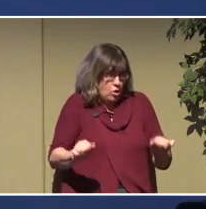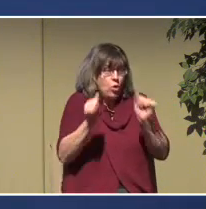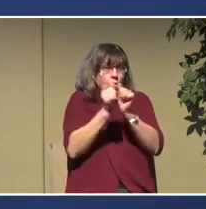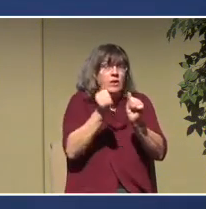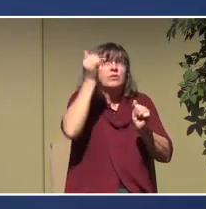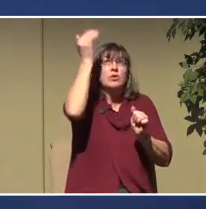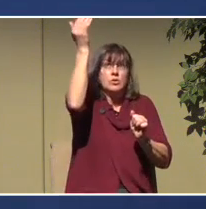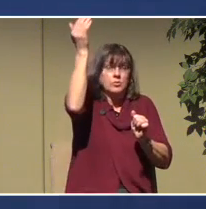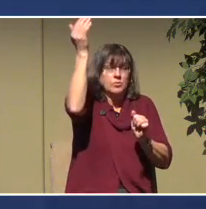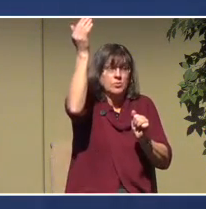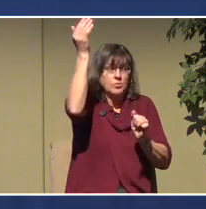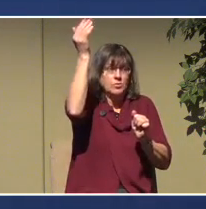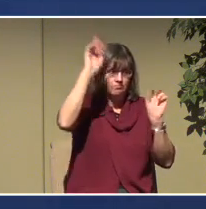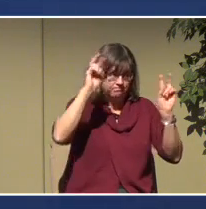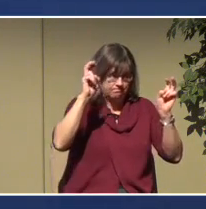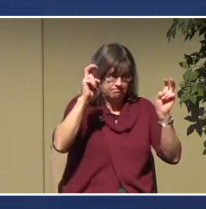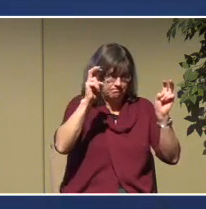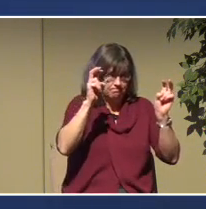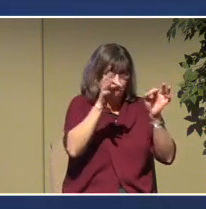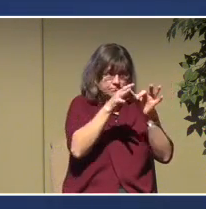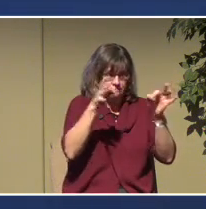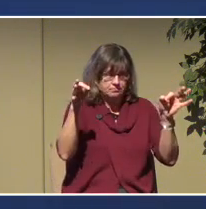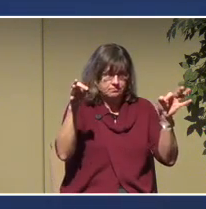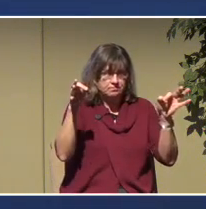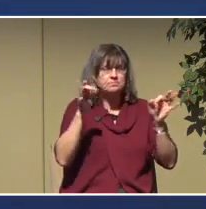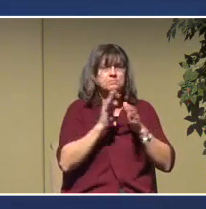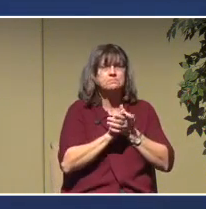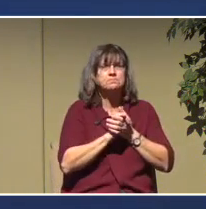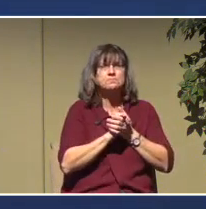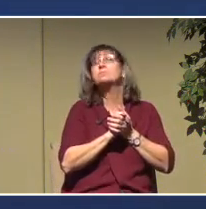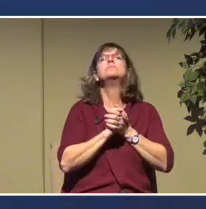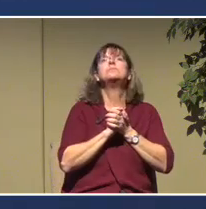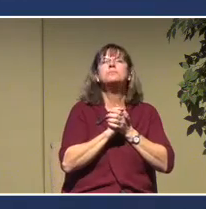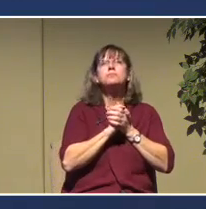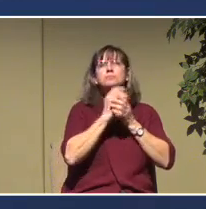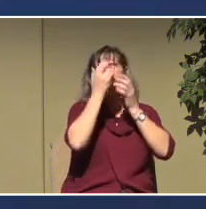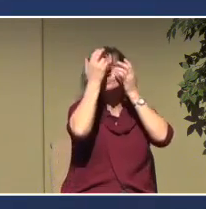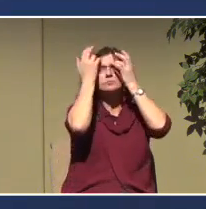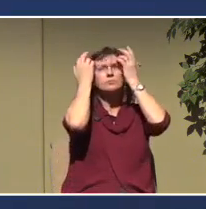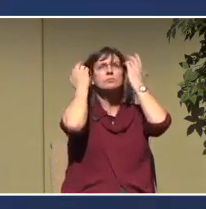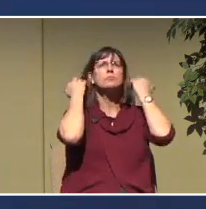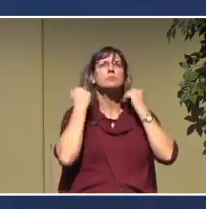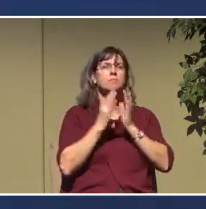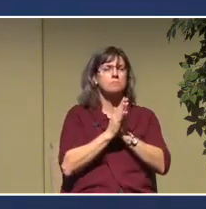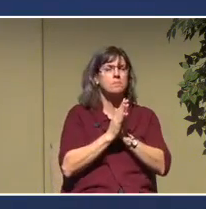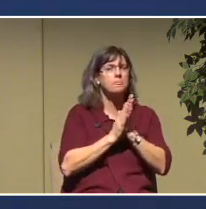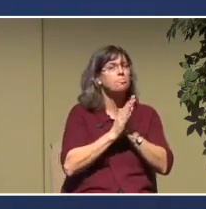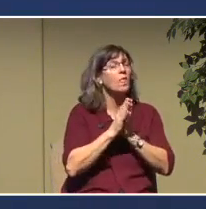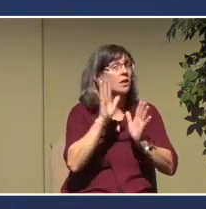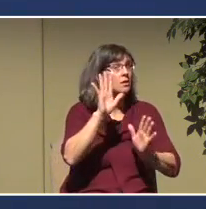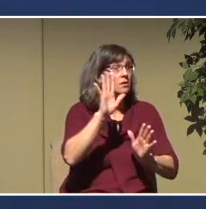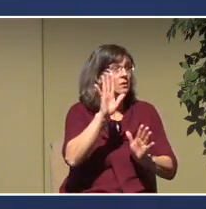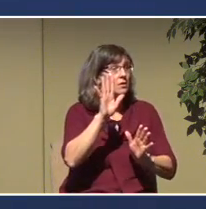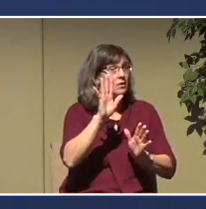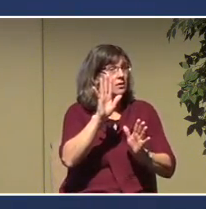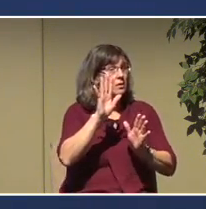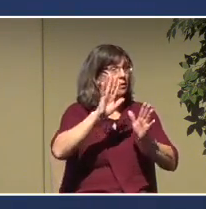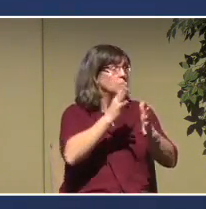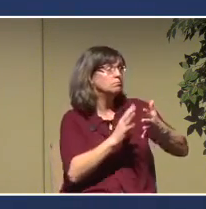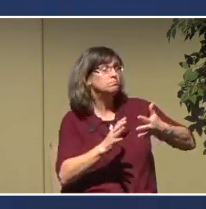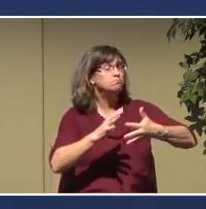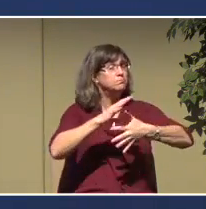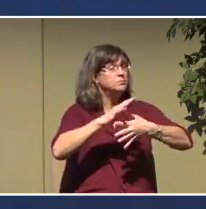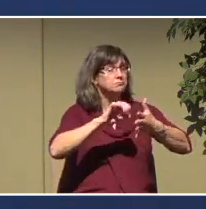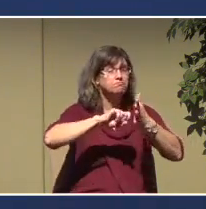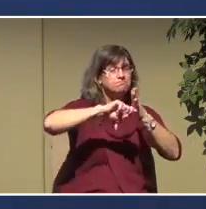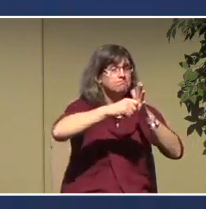Everything is possible for you. So if the key to prayer is, and the key to